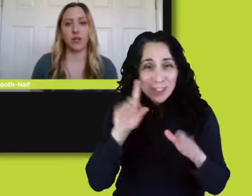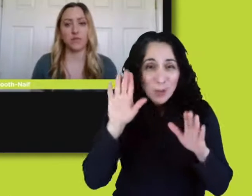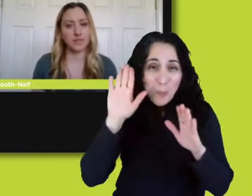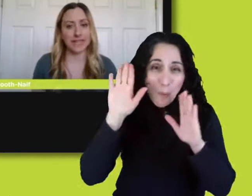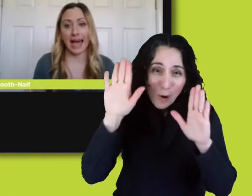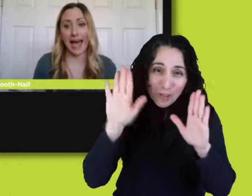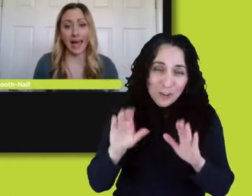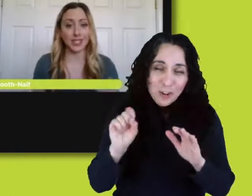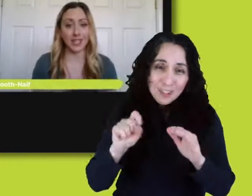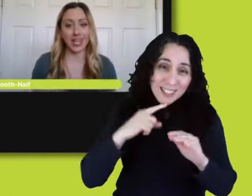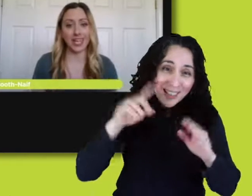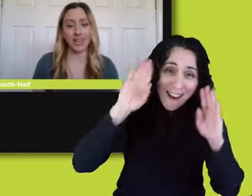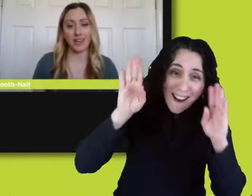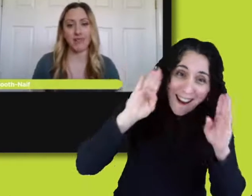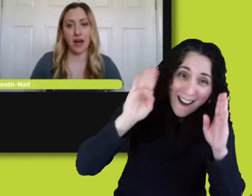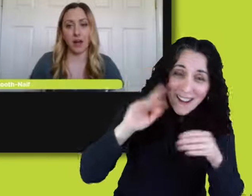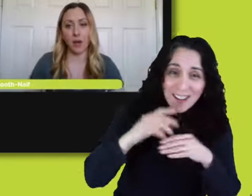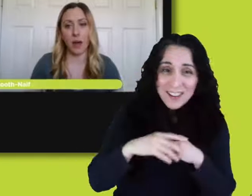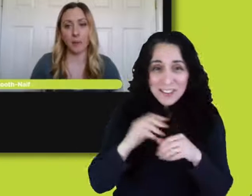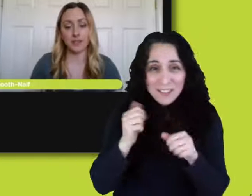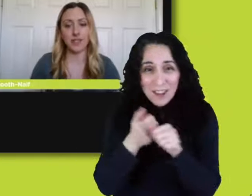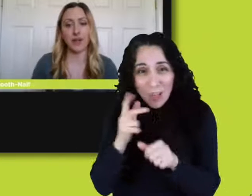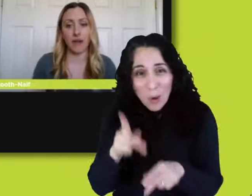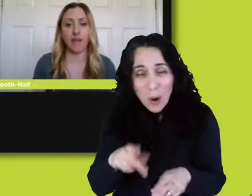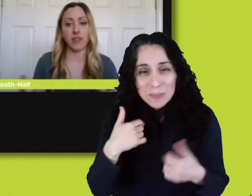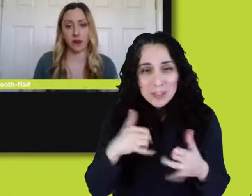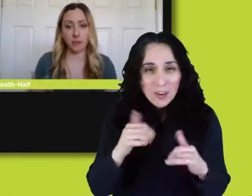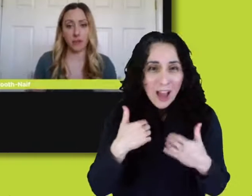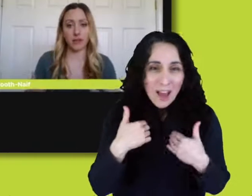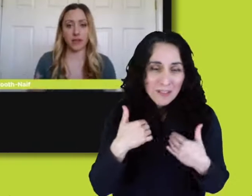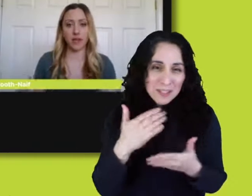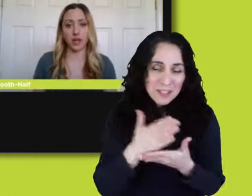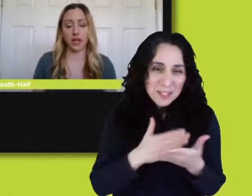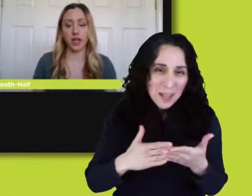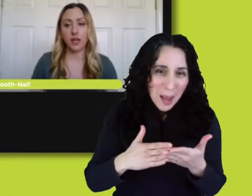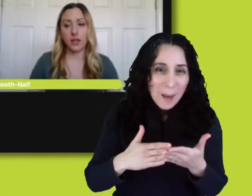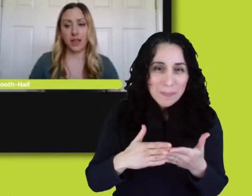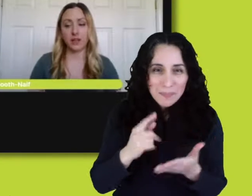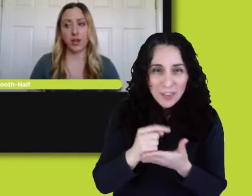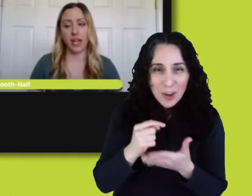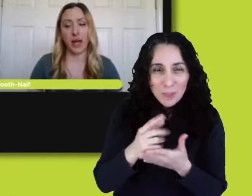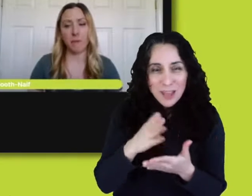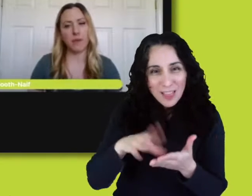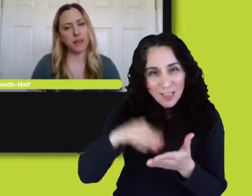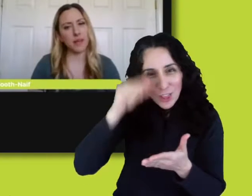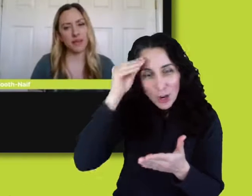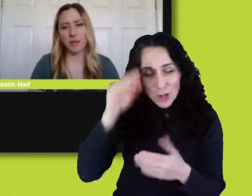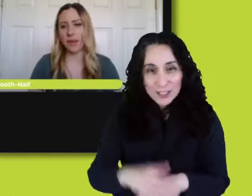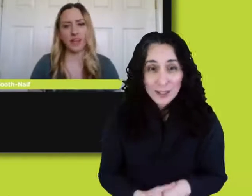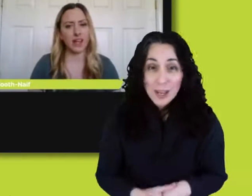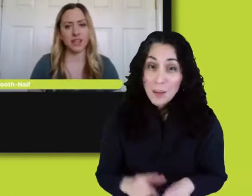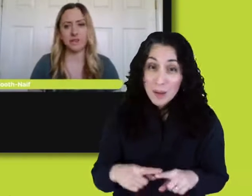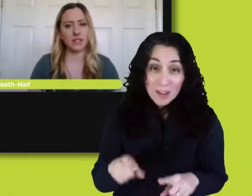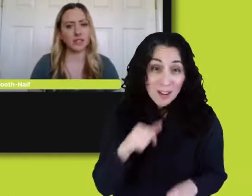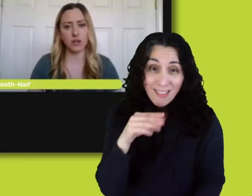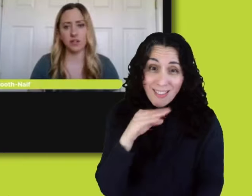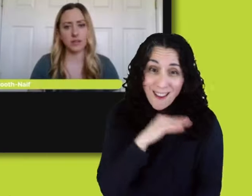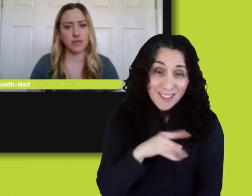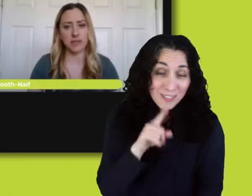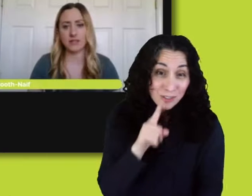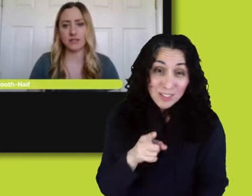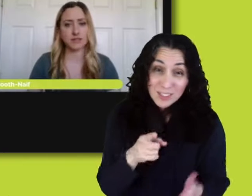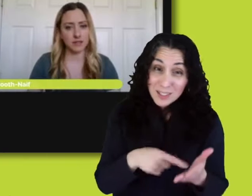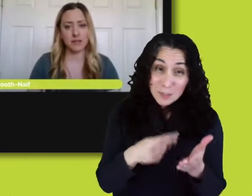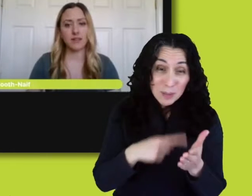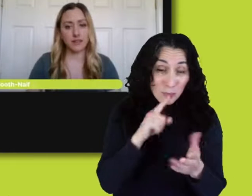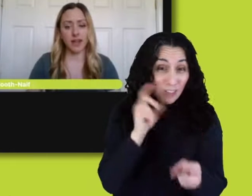for them to, say hi and check in and follow up and still have that therapy and that learning happening. But I mean, I'm not gonna lie, it's been a struggle